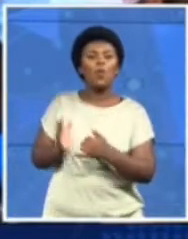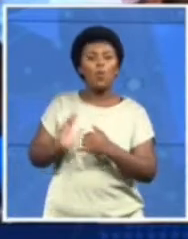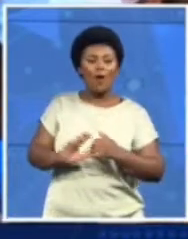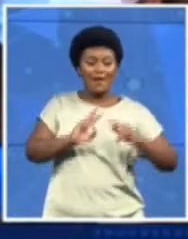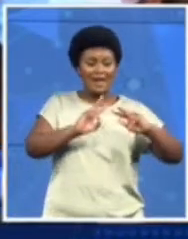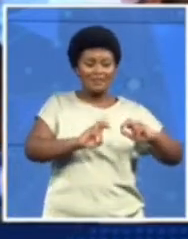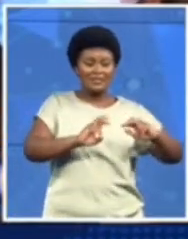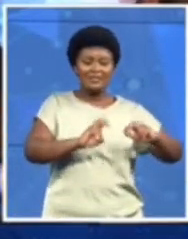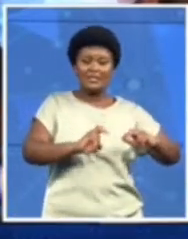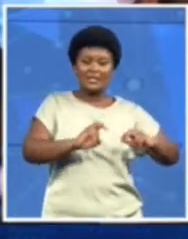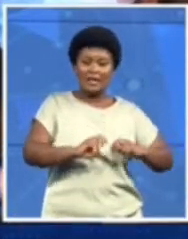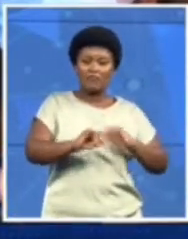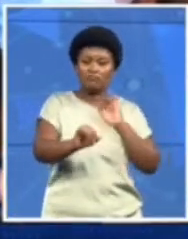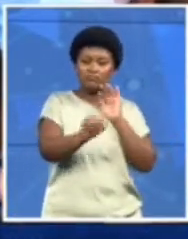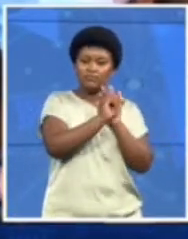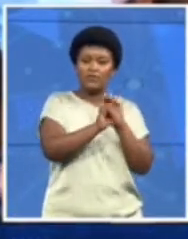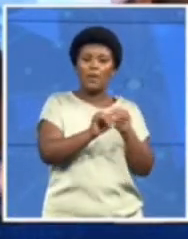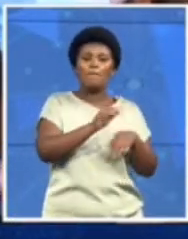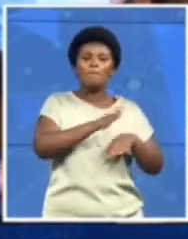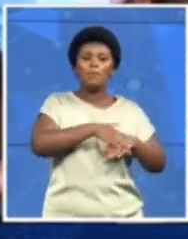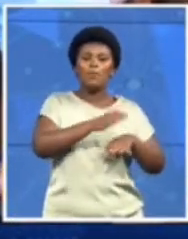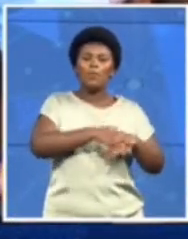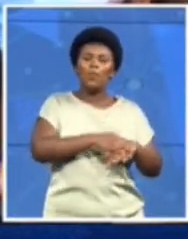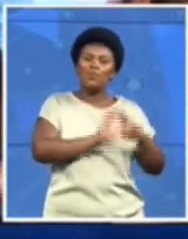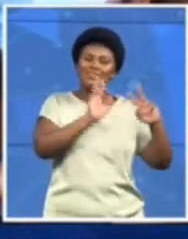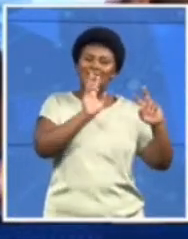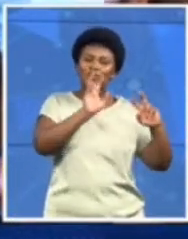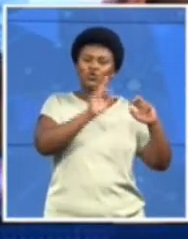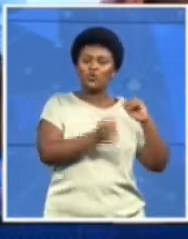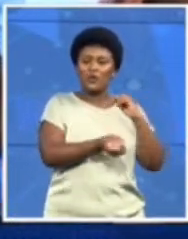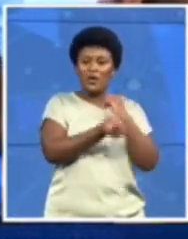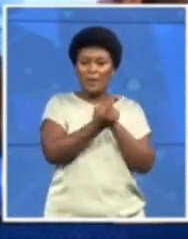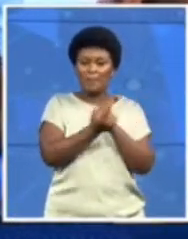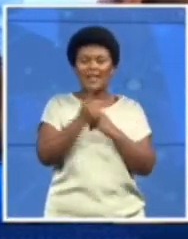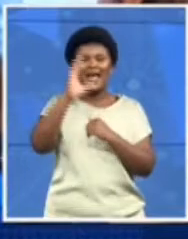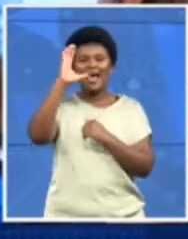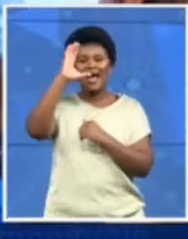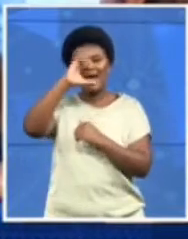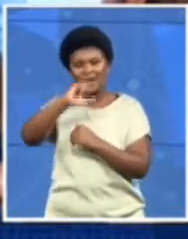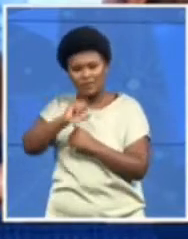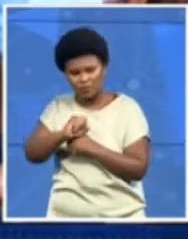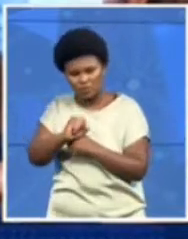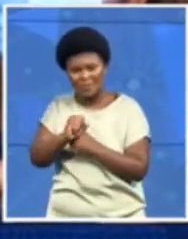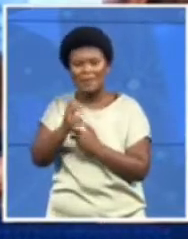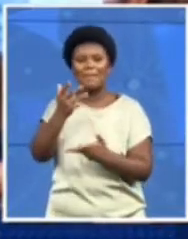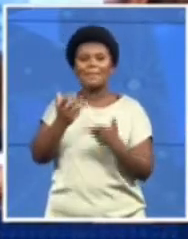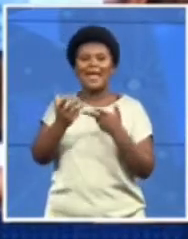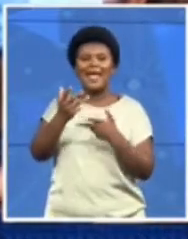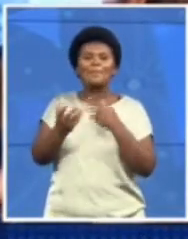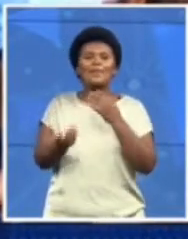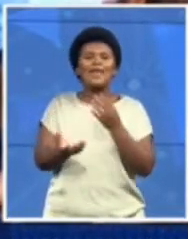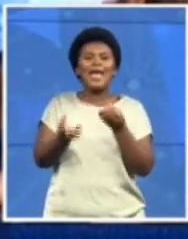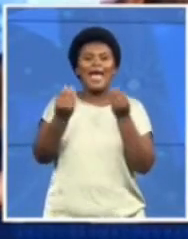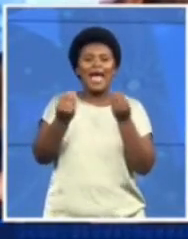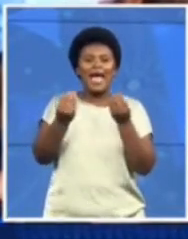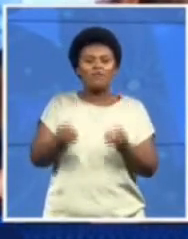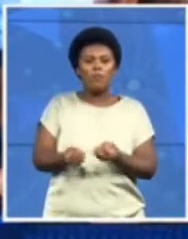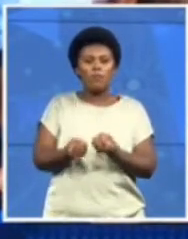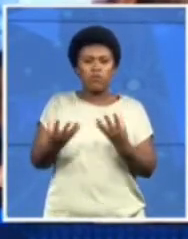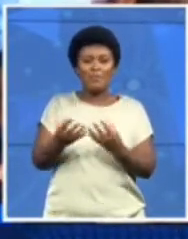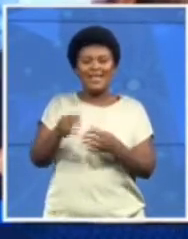issues first. They only assume that there could be some explosive maybe within that area. And even if there could